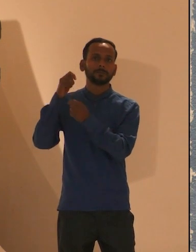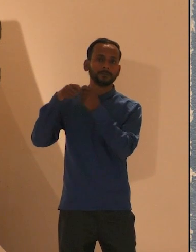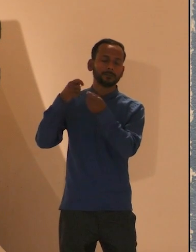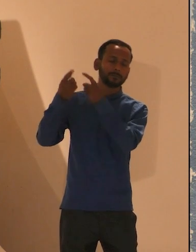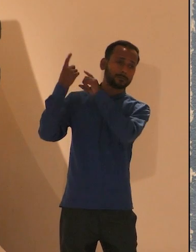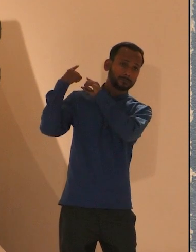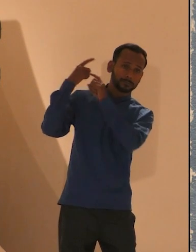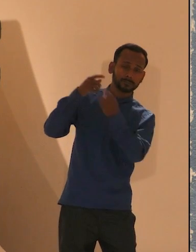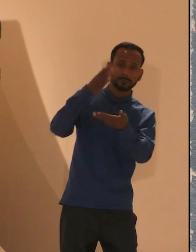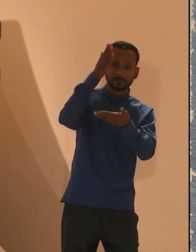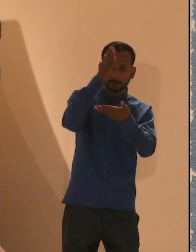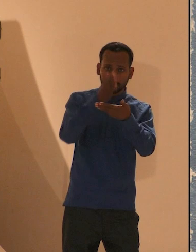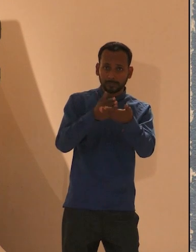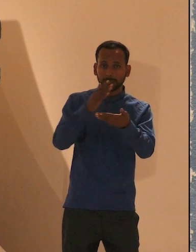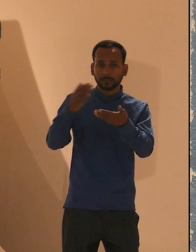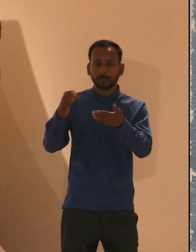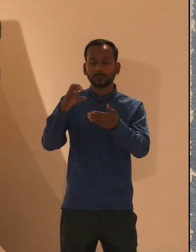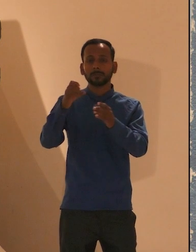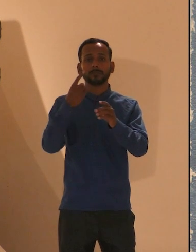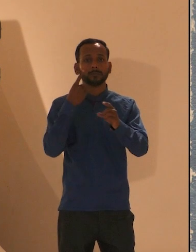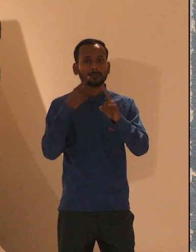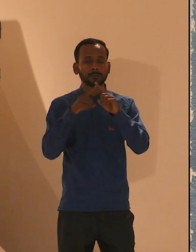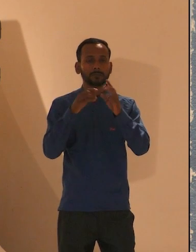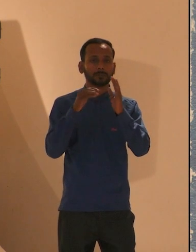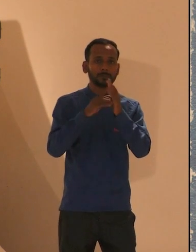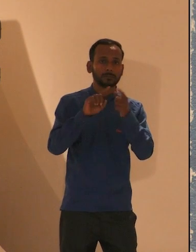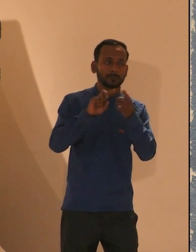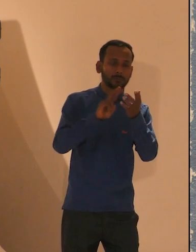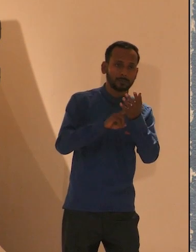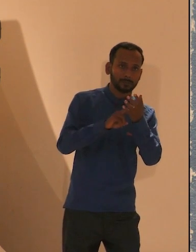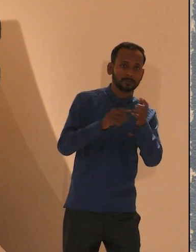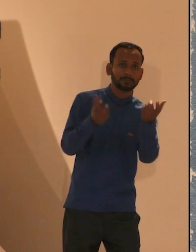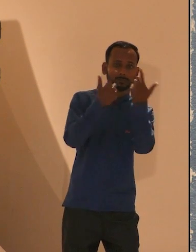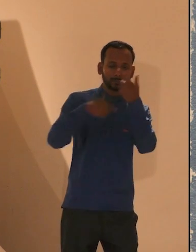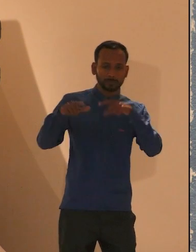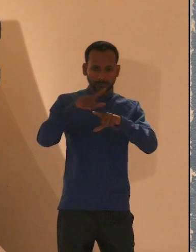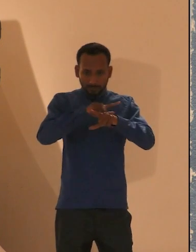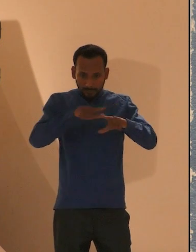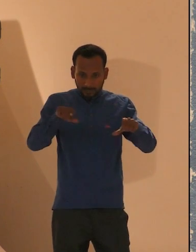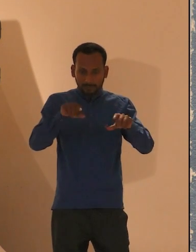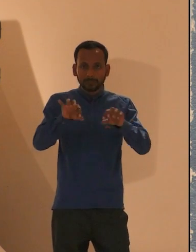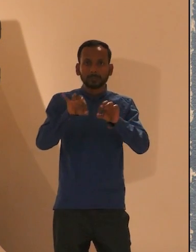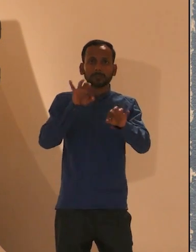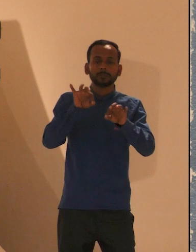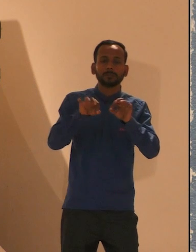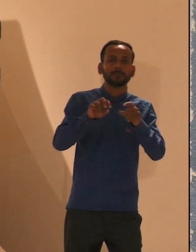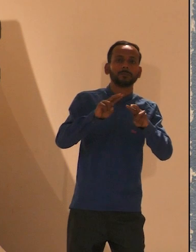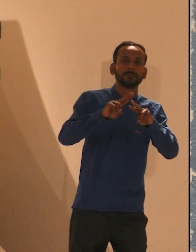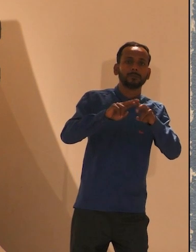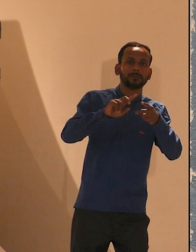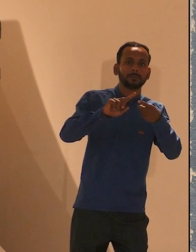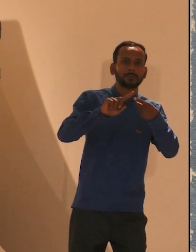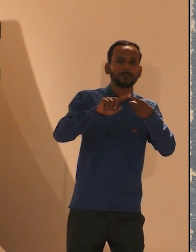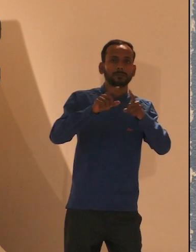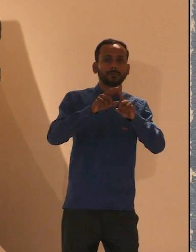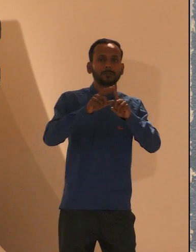partition, citizenship, and linguistic federalism. So we had a session on that,